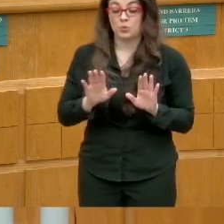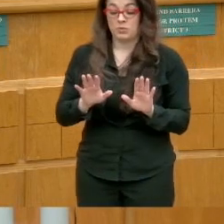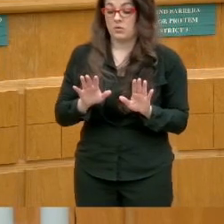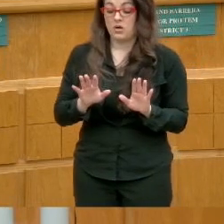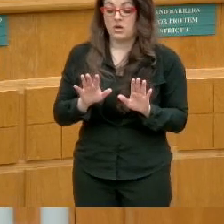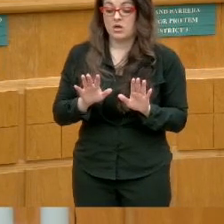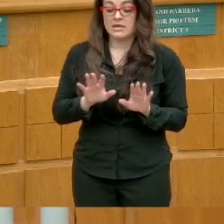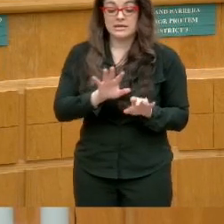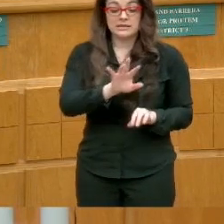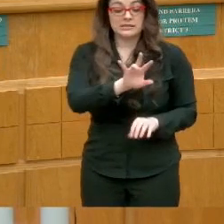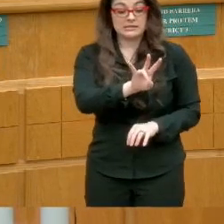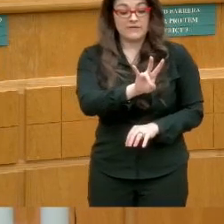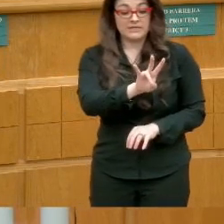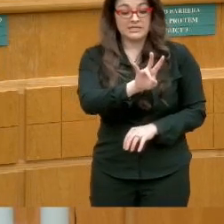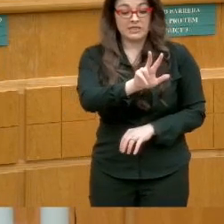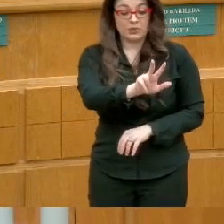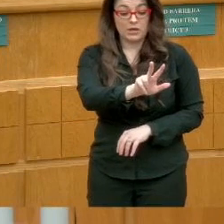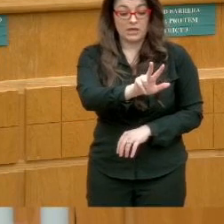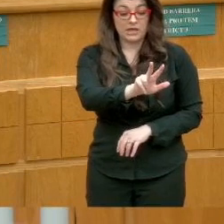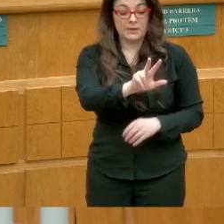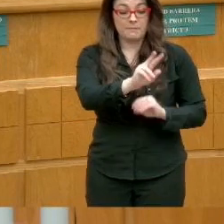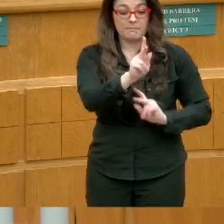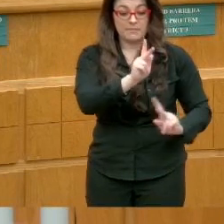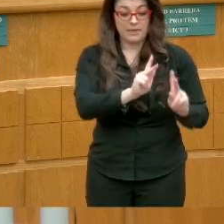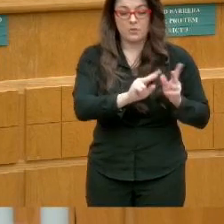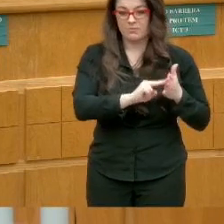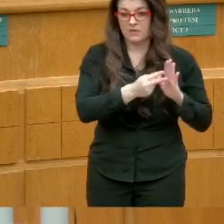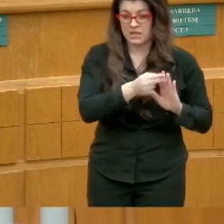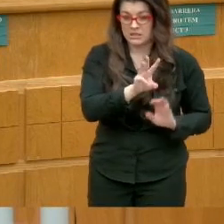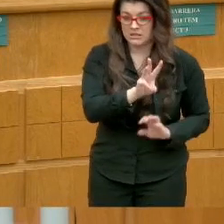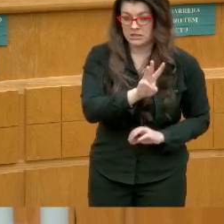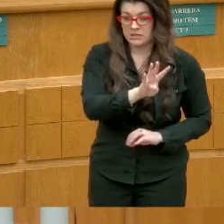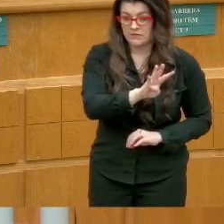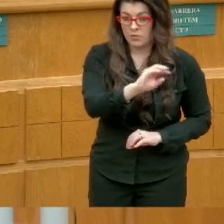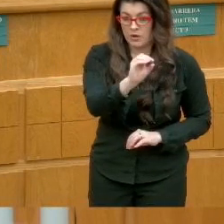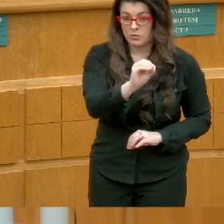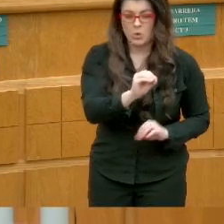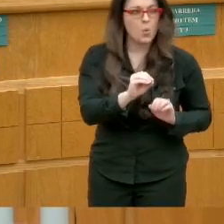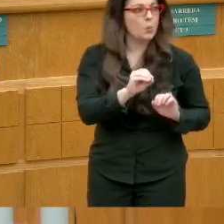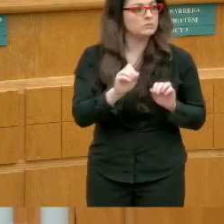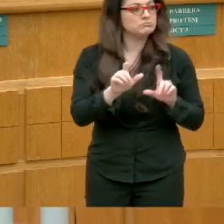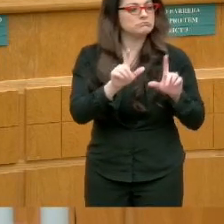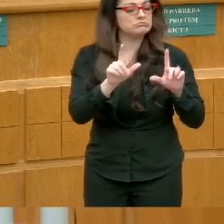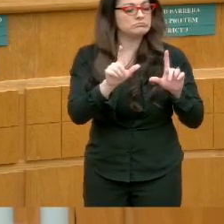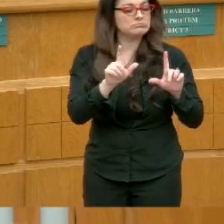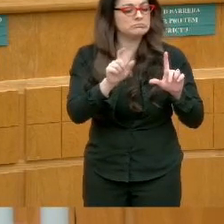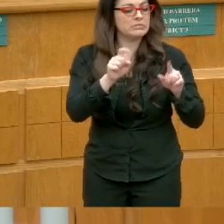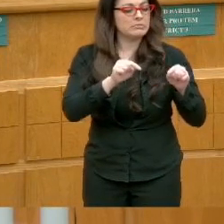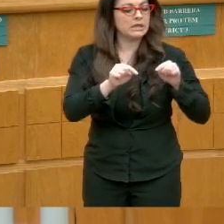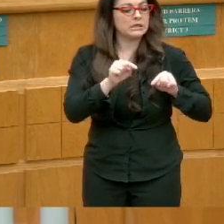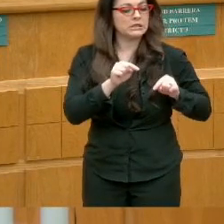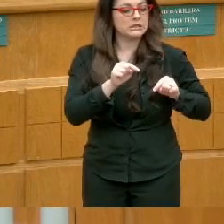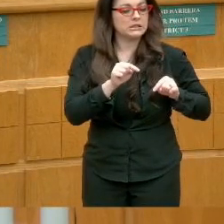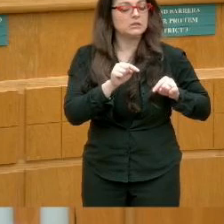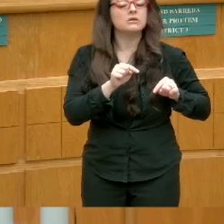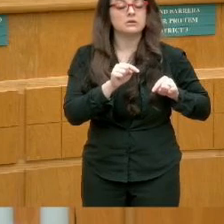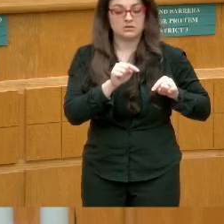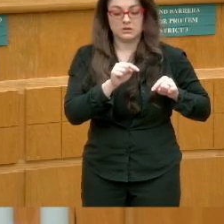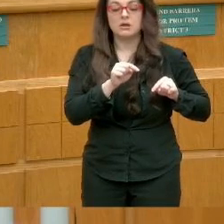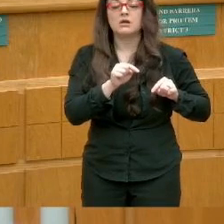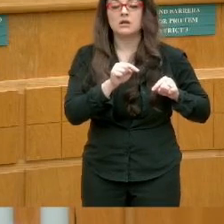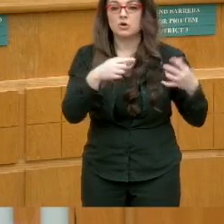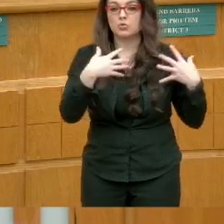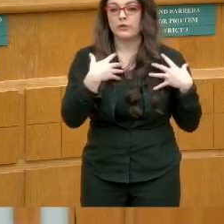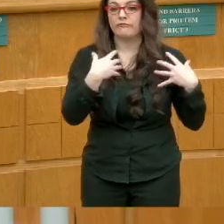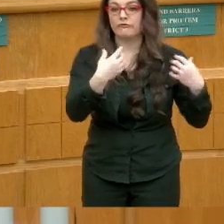73 persons, or 64%, we got to go back one graph, have recovered. There we go.